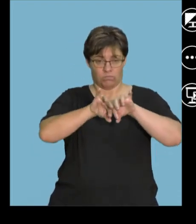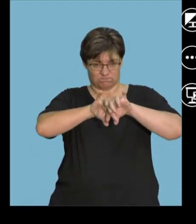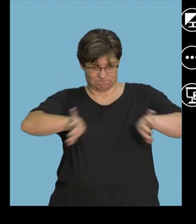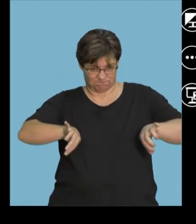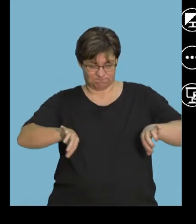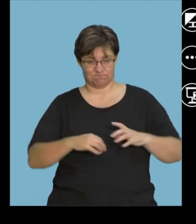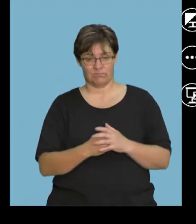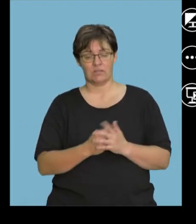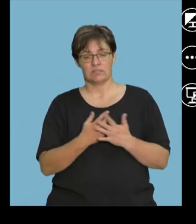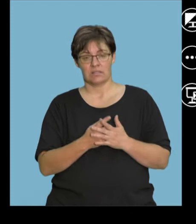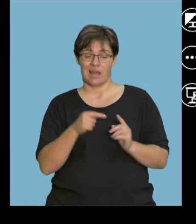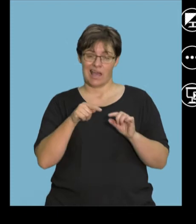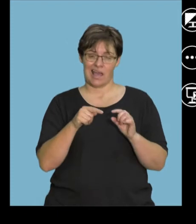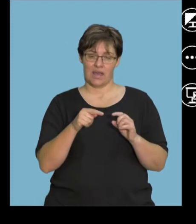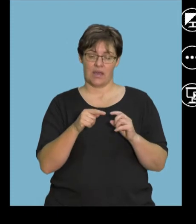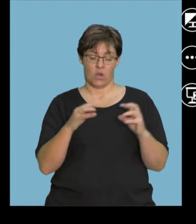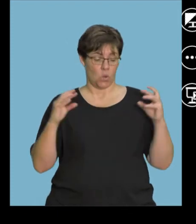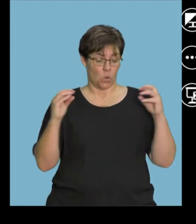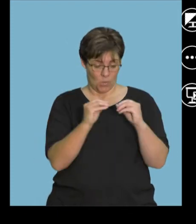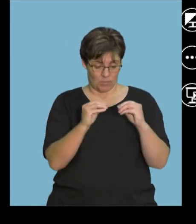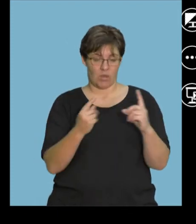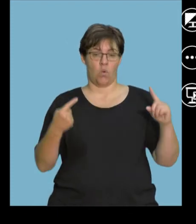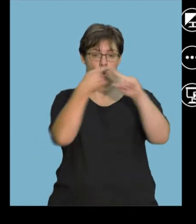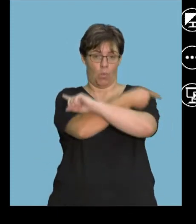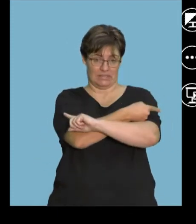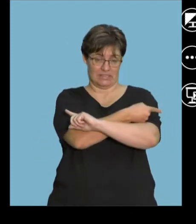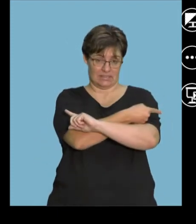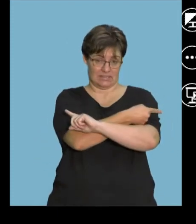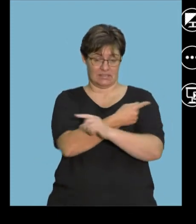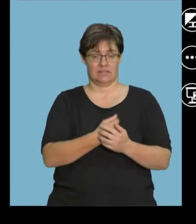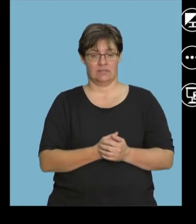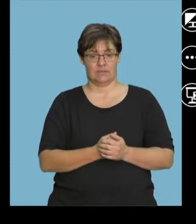is for opposite poles, okay? Opposite